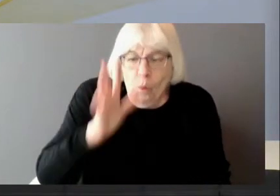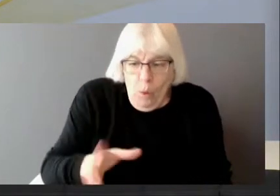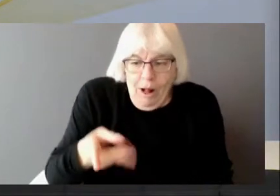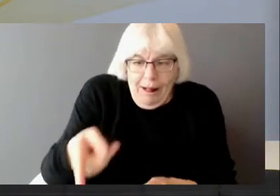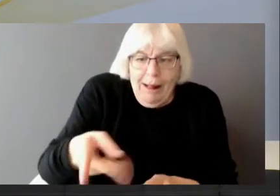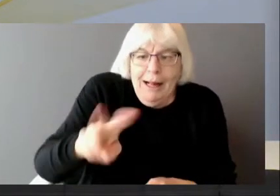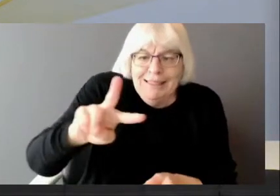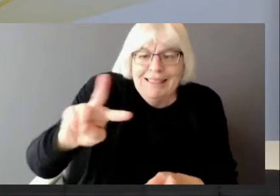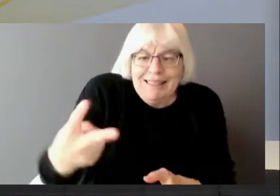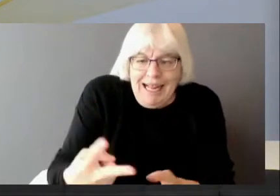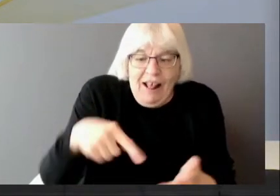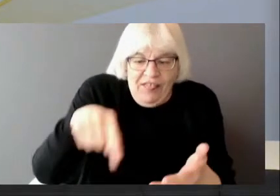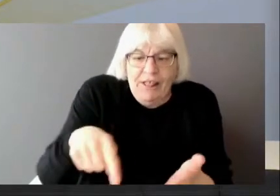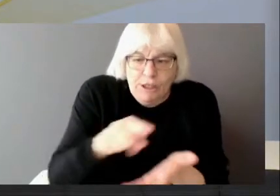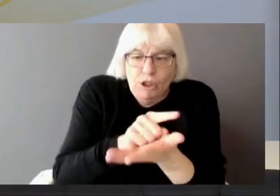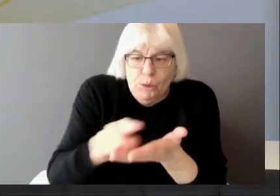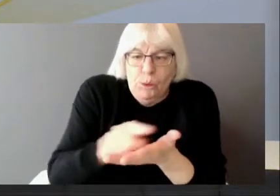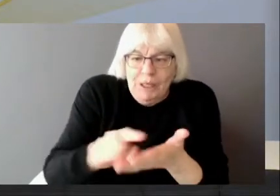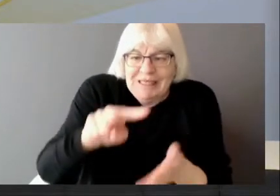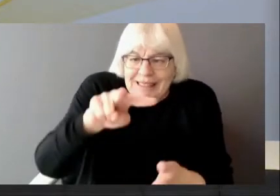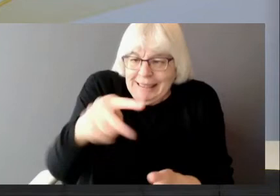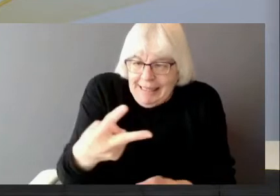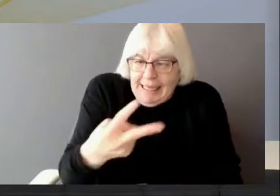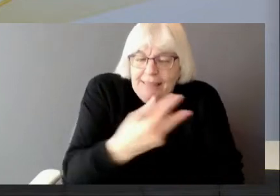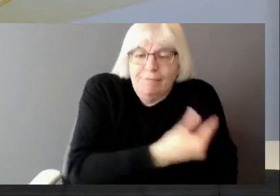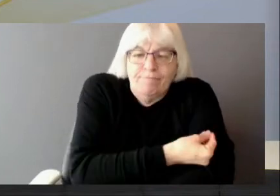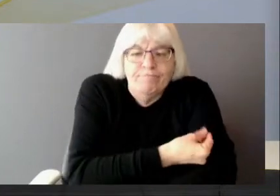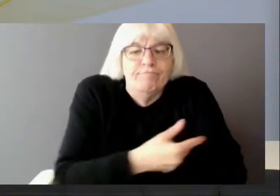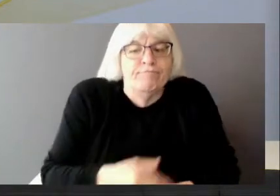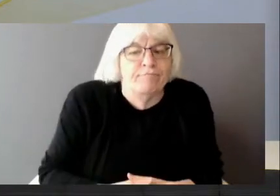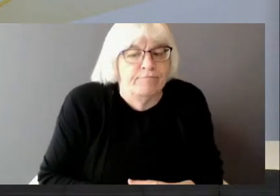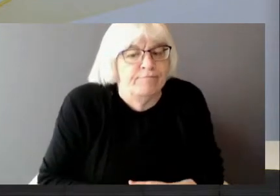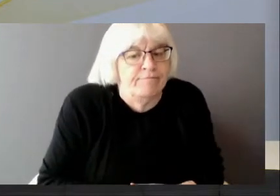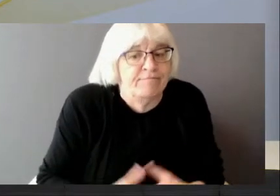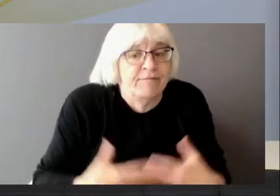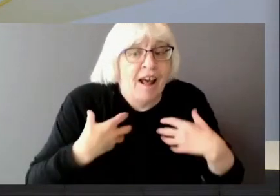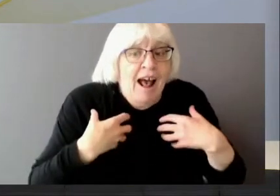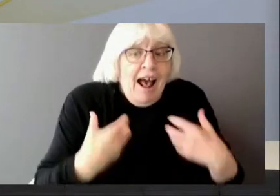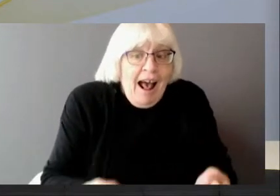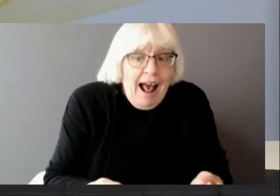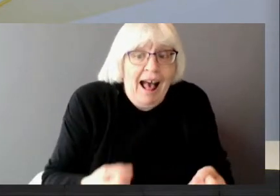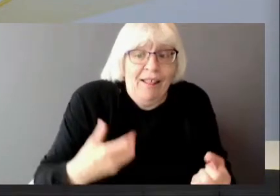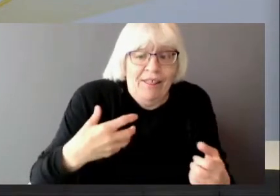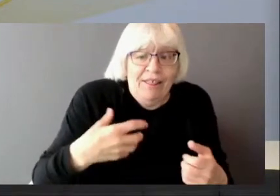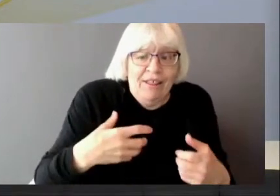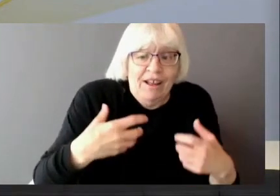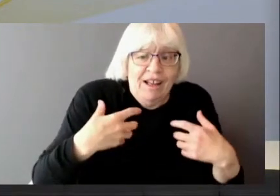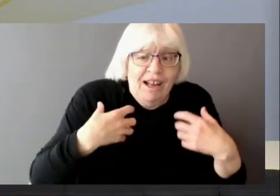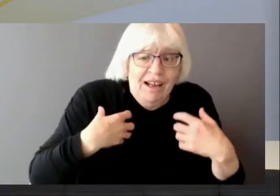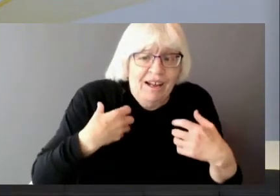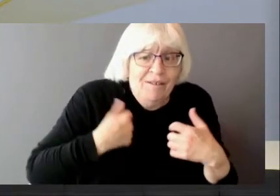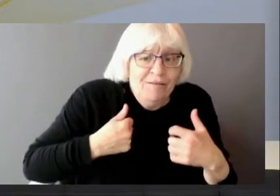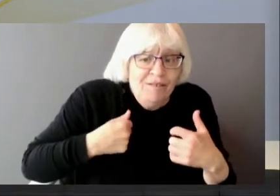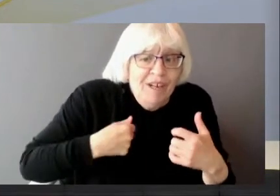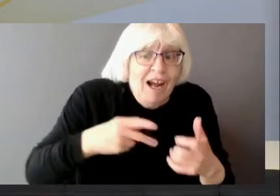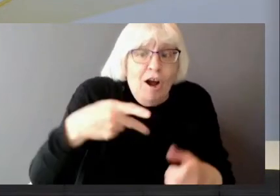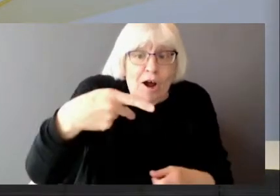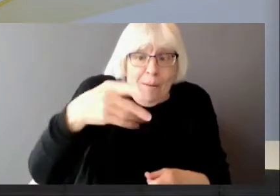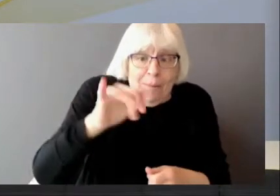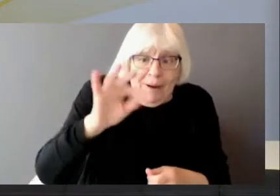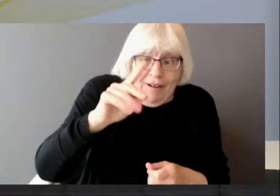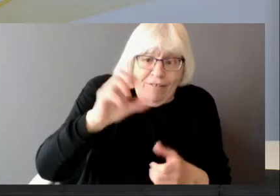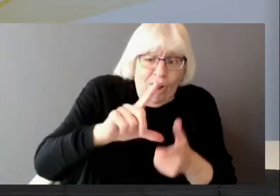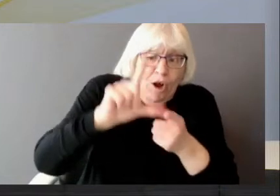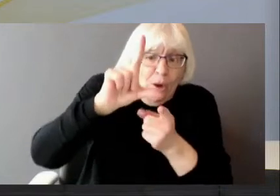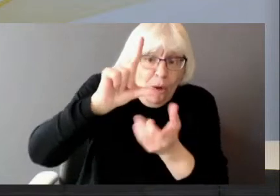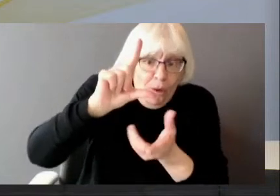will note that Health Canada has approved the Pfizer product label and has changed it from 5 doses to 6 doses. So this